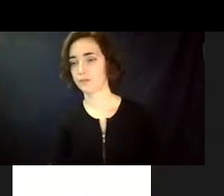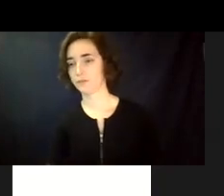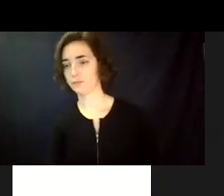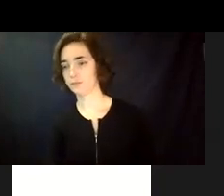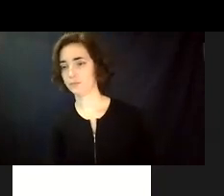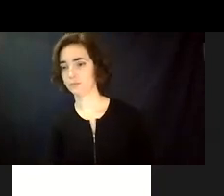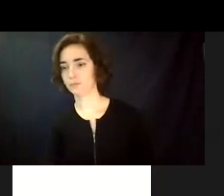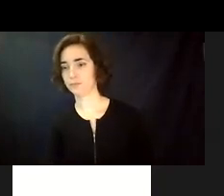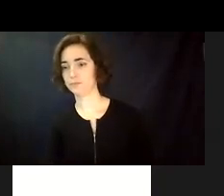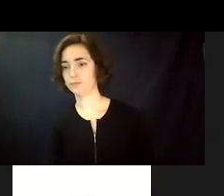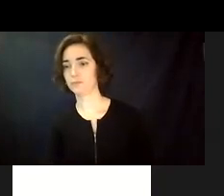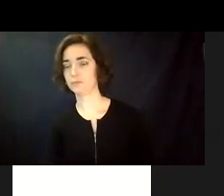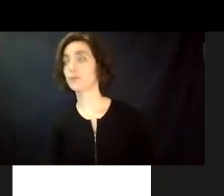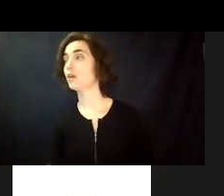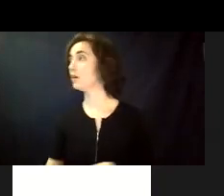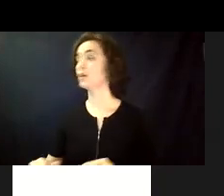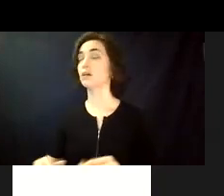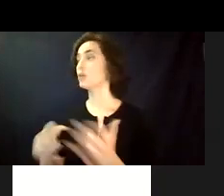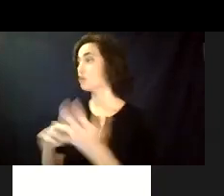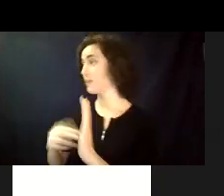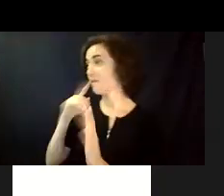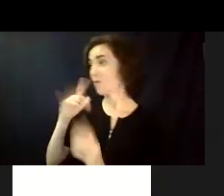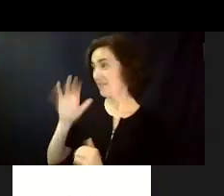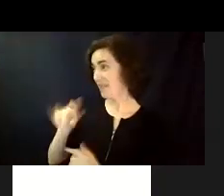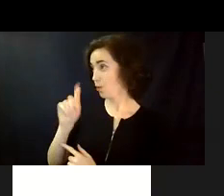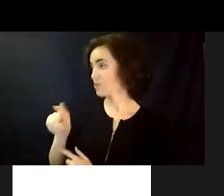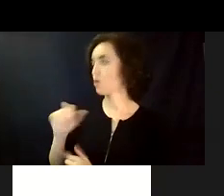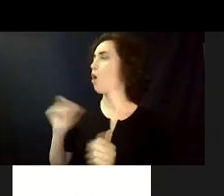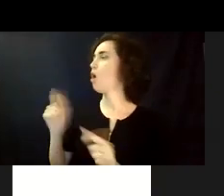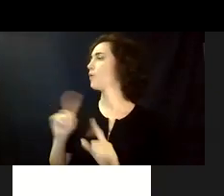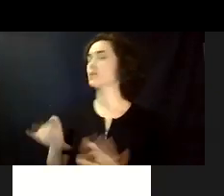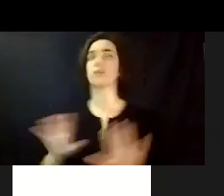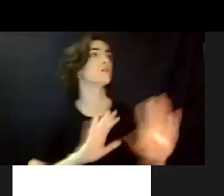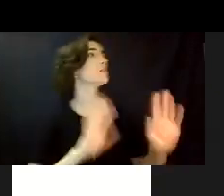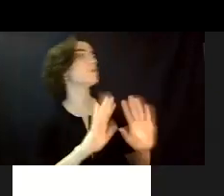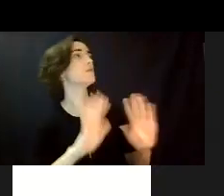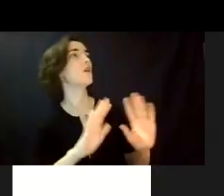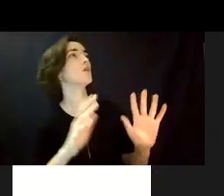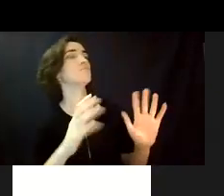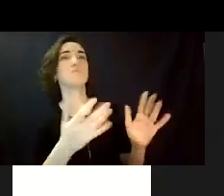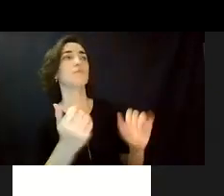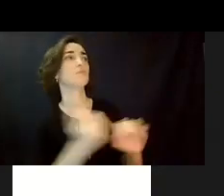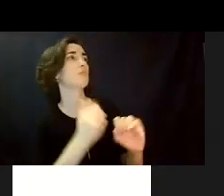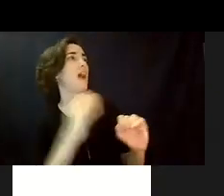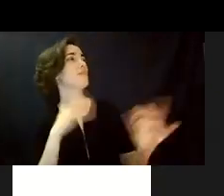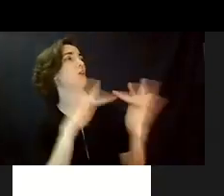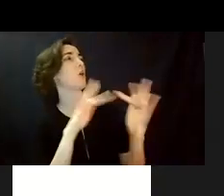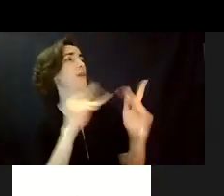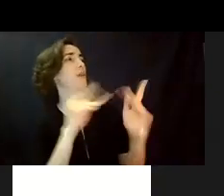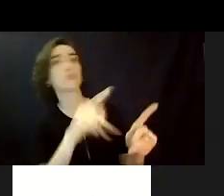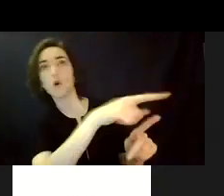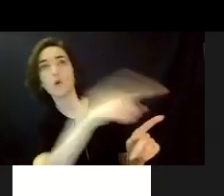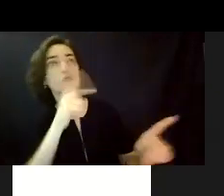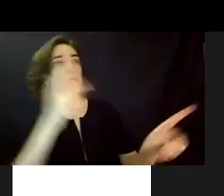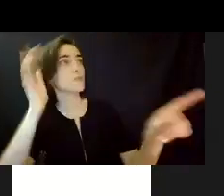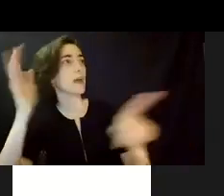Pertaining to that question or all questions here? No, just so people can have the way to contact these people who are everyone who's presenting, so they, people